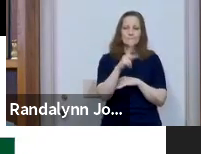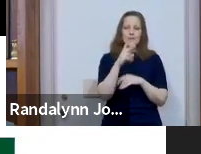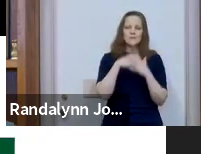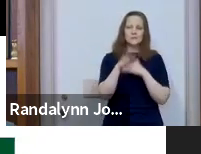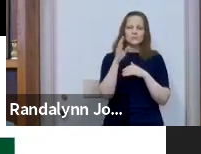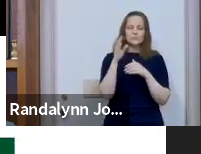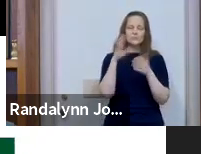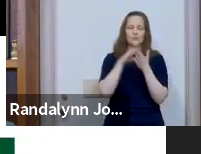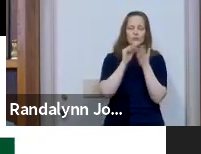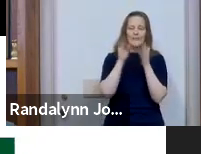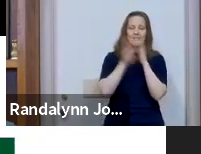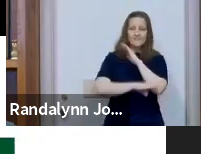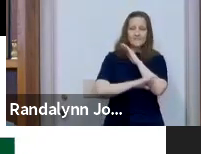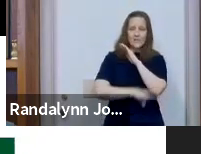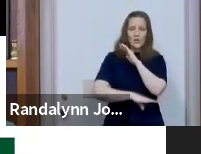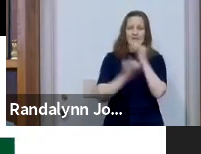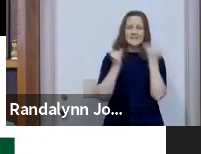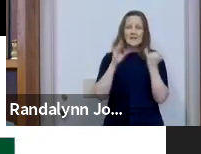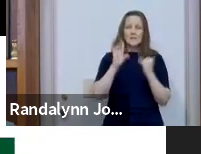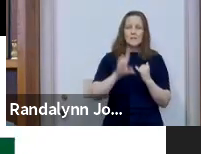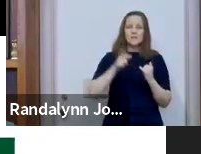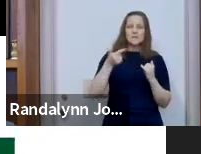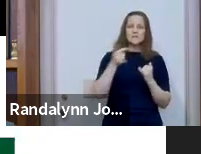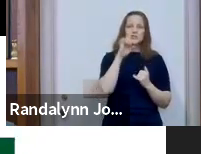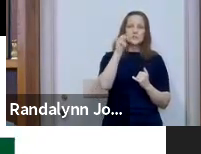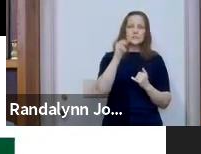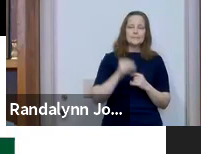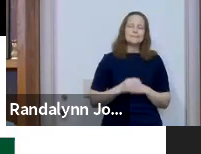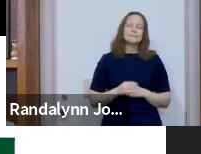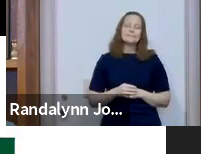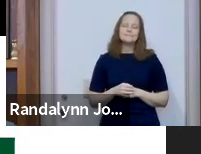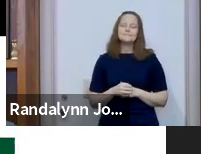the fall. With that, I'm going to turn it over to Jim.